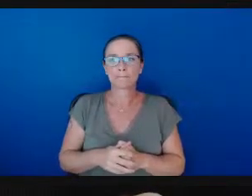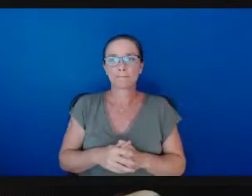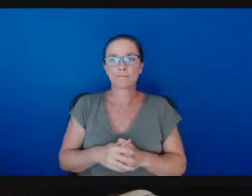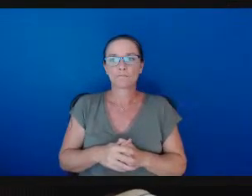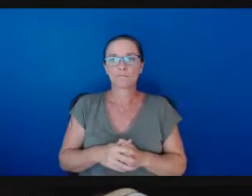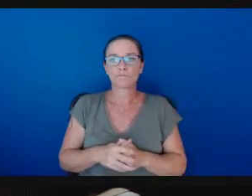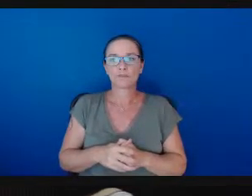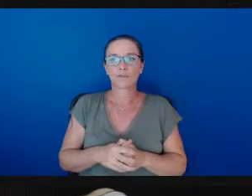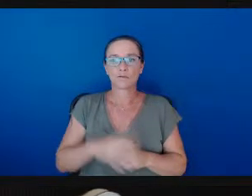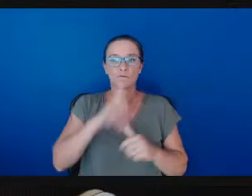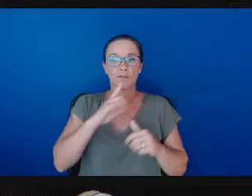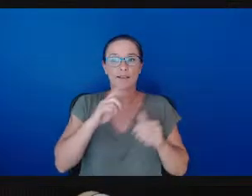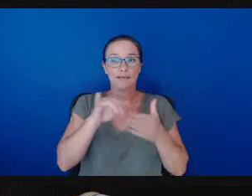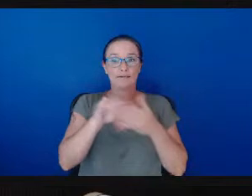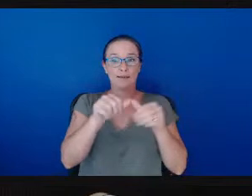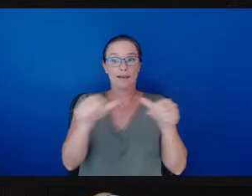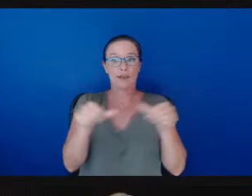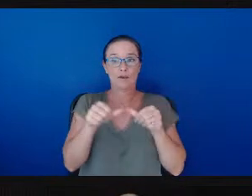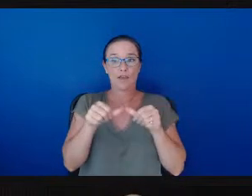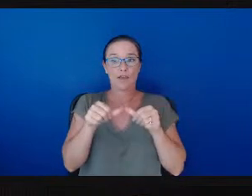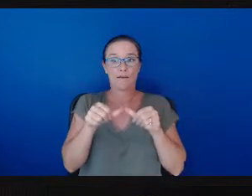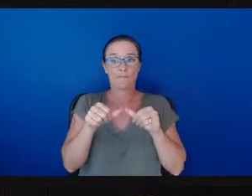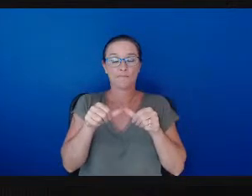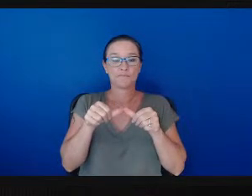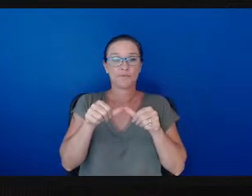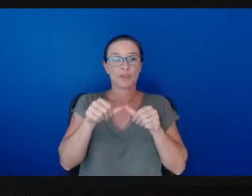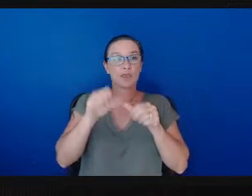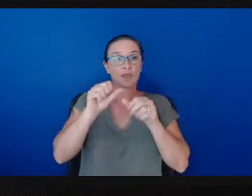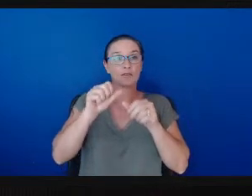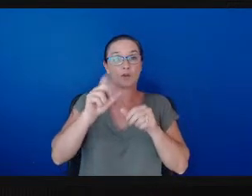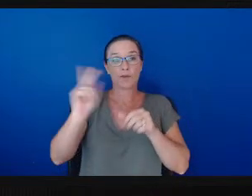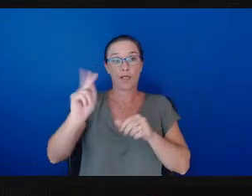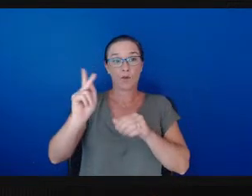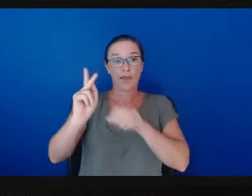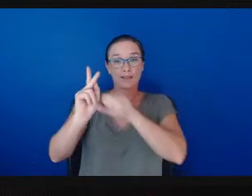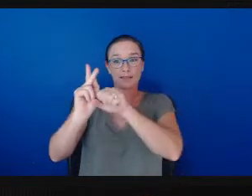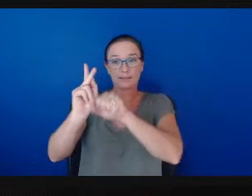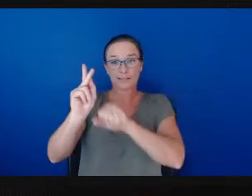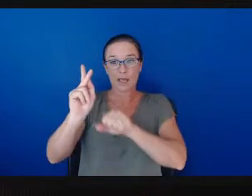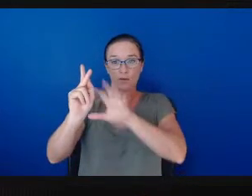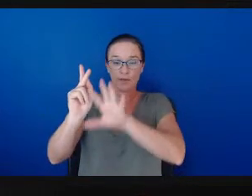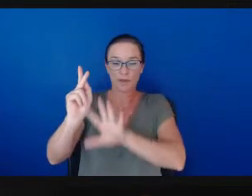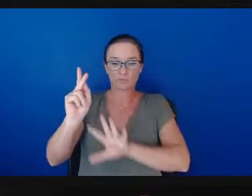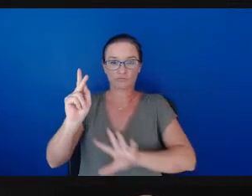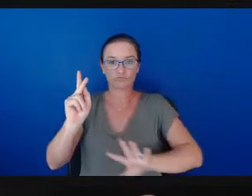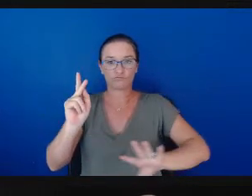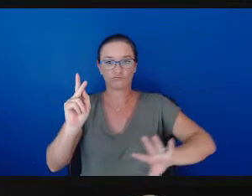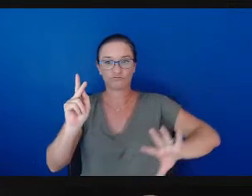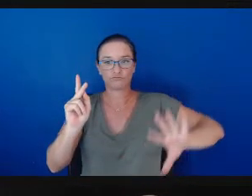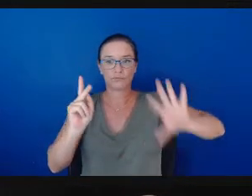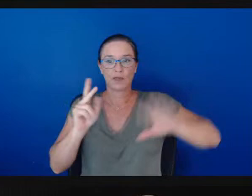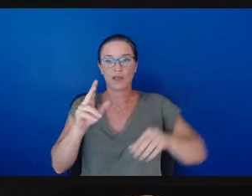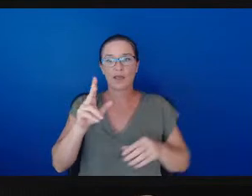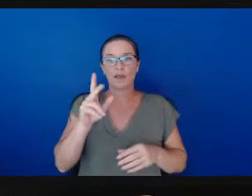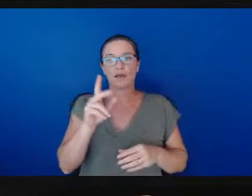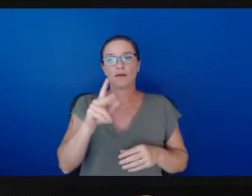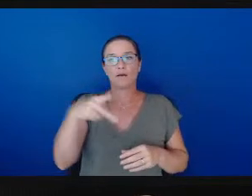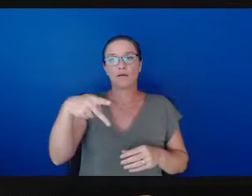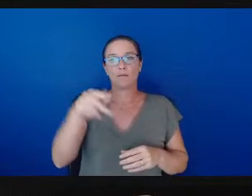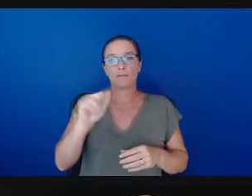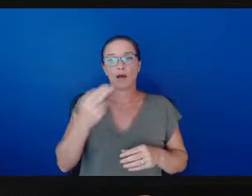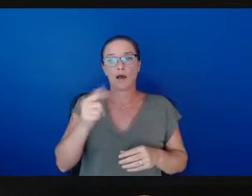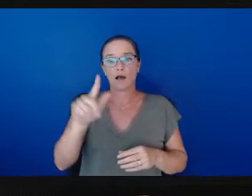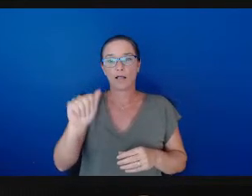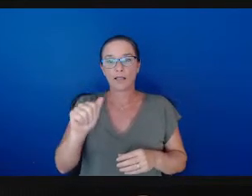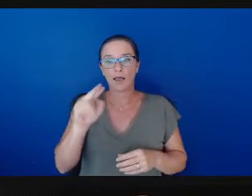it's this area of south of Kilauea, around Pahala, Na'alehu, South Point, all the way through South Kona.